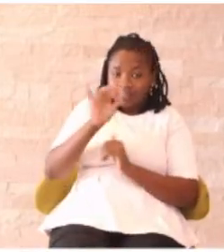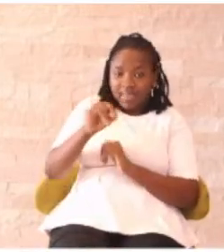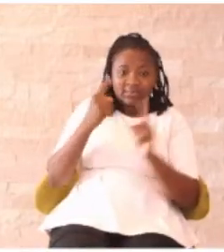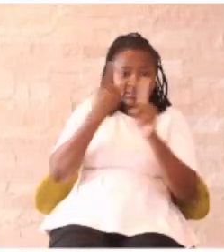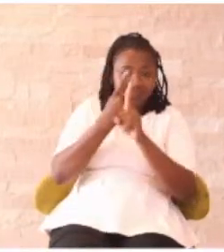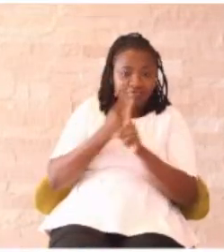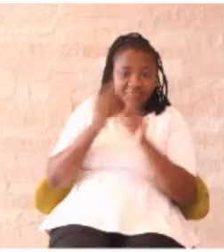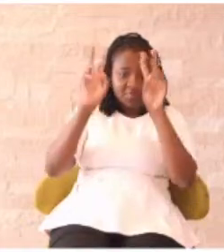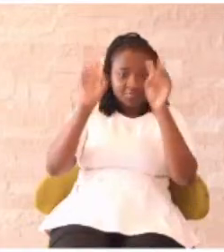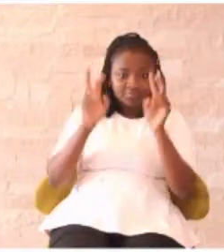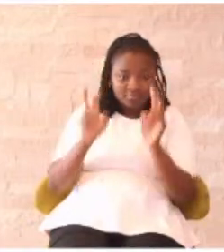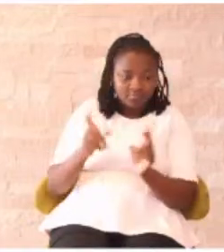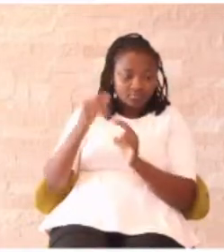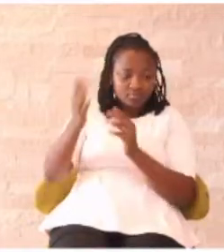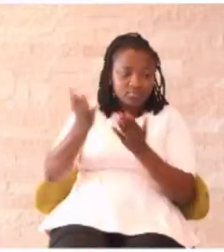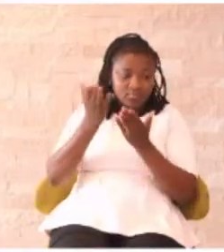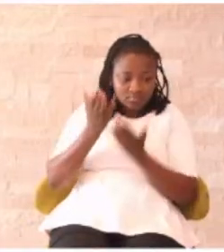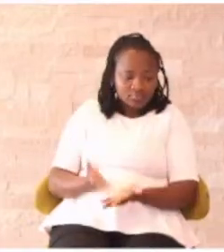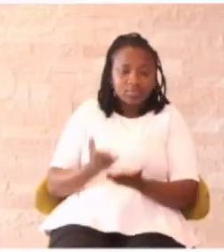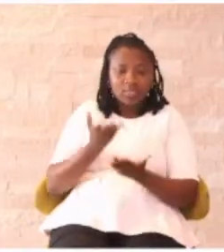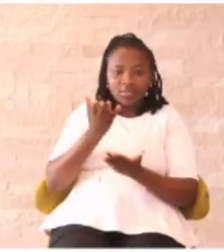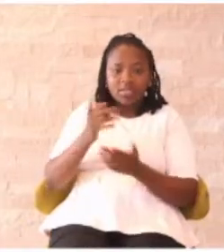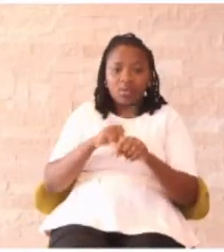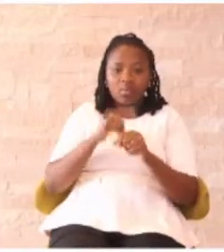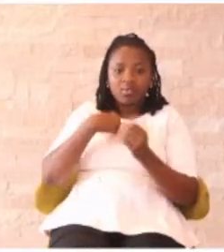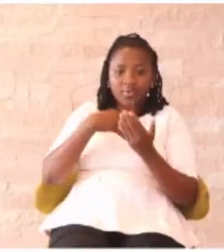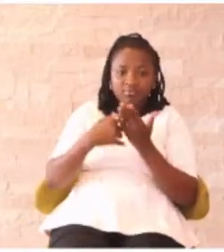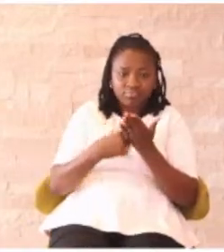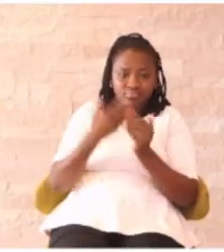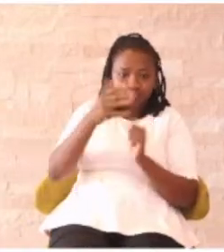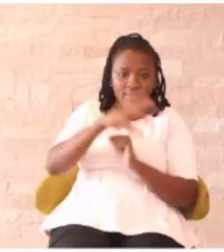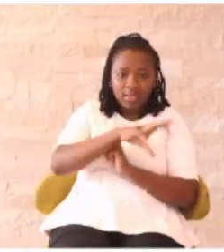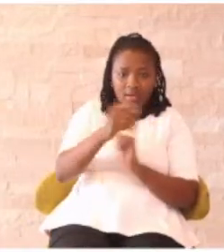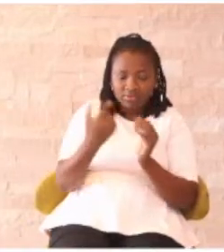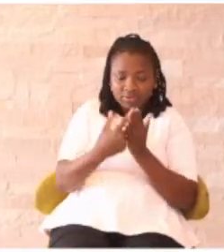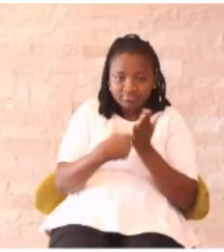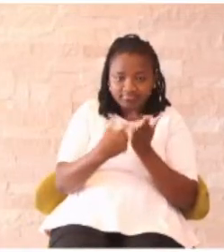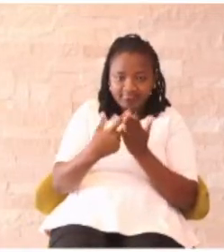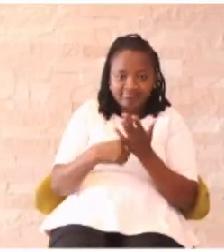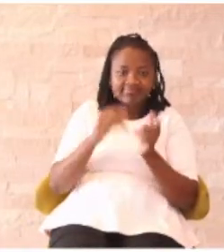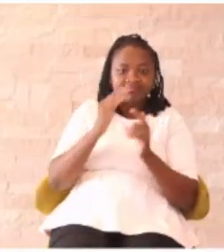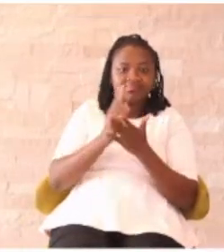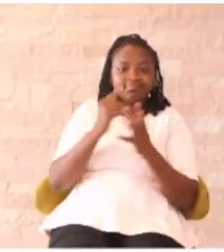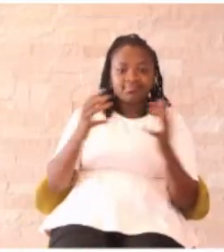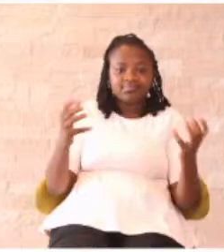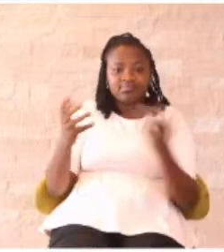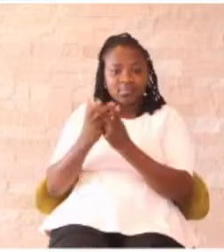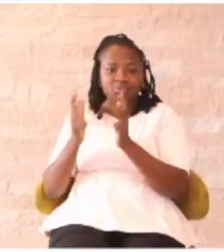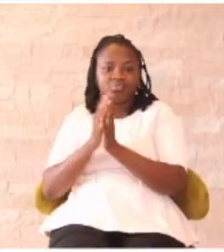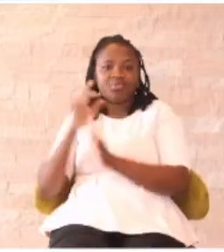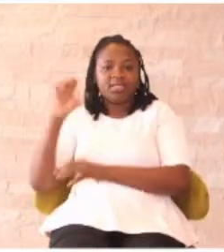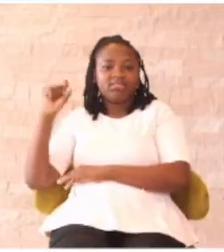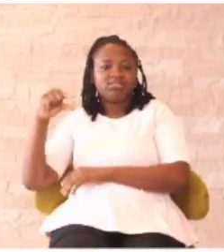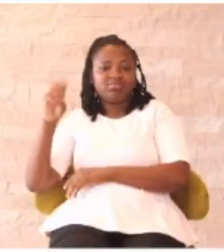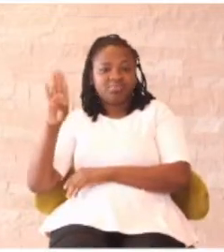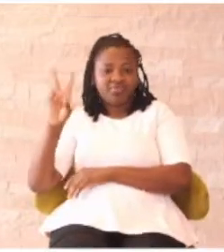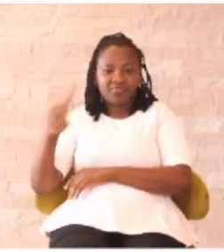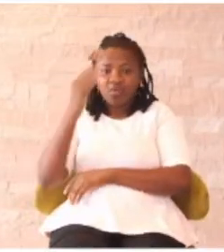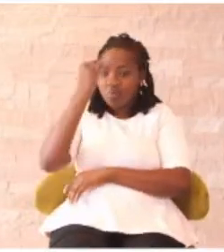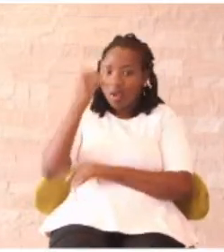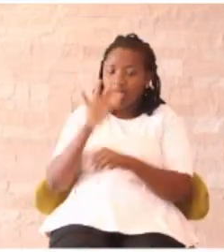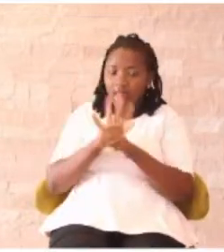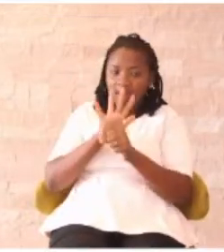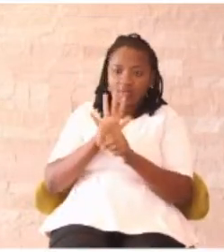issues that were tabled during sub-county dialogues, some of them are related with SGBV. First of all, there is a lot of mismanagement